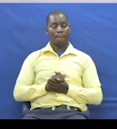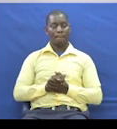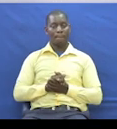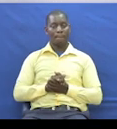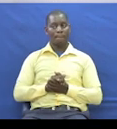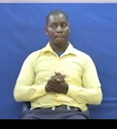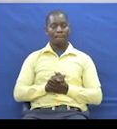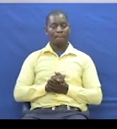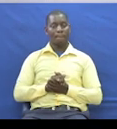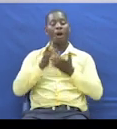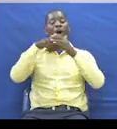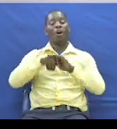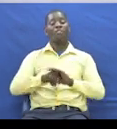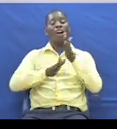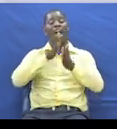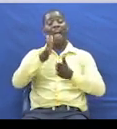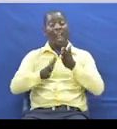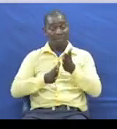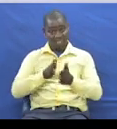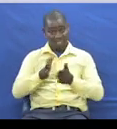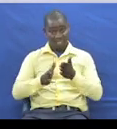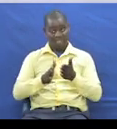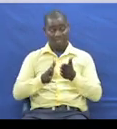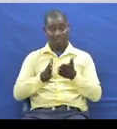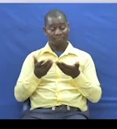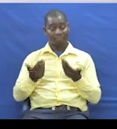symbol of an element,